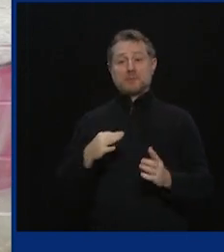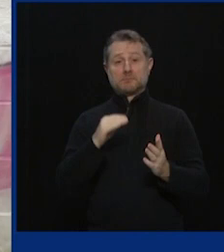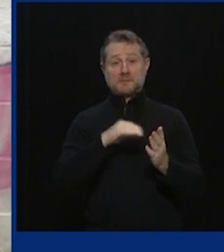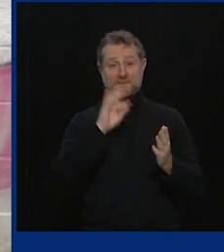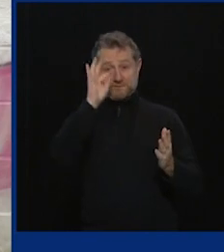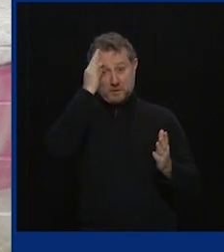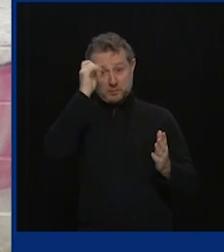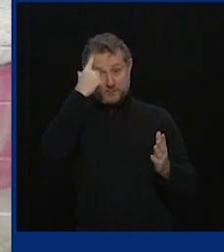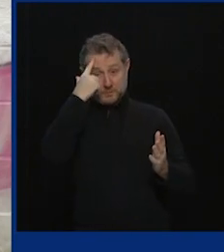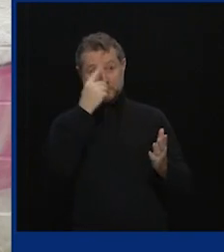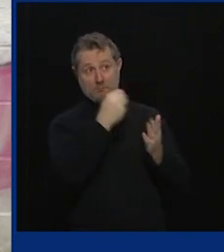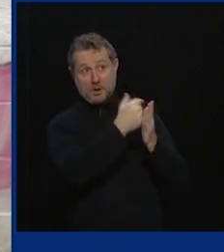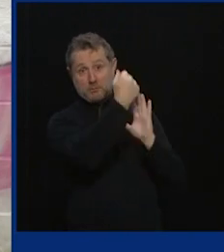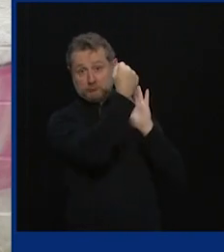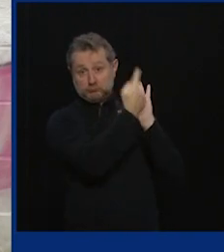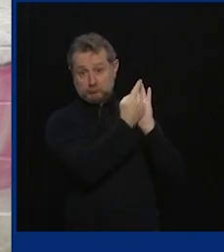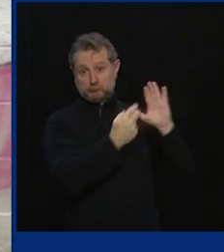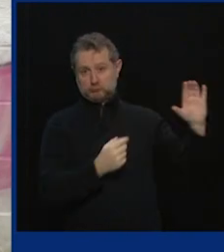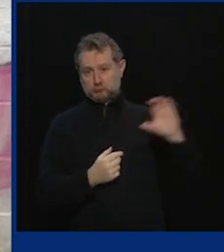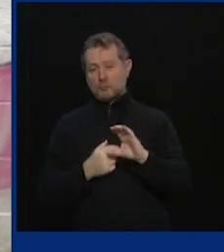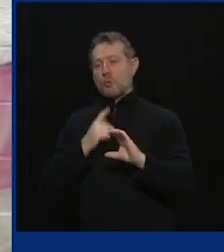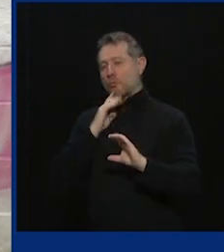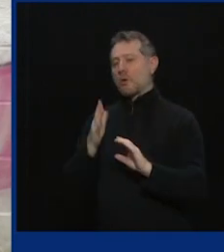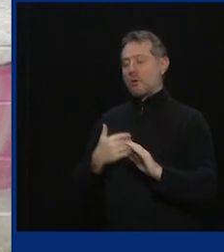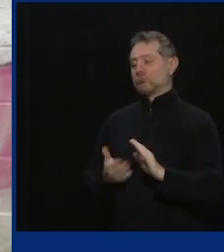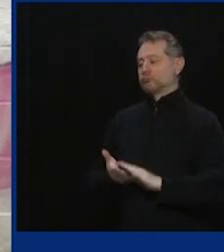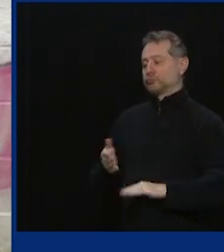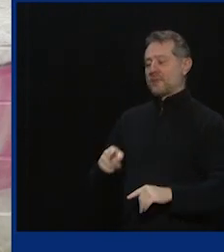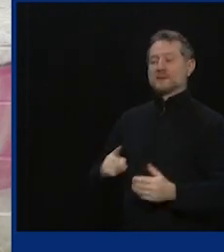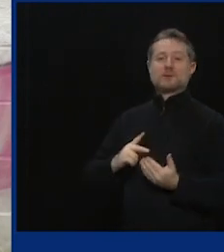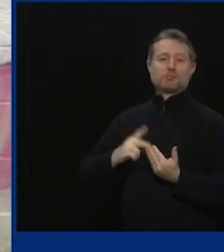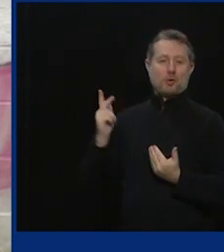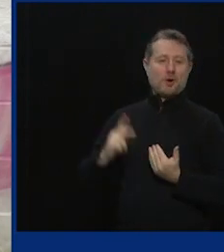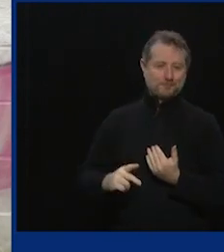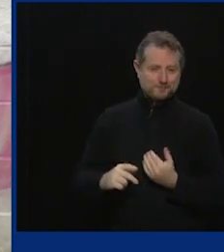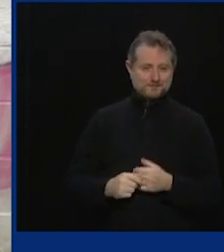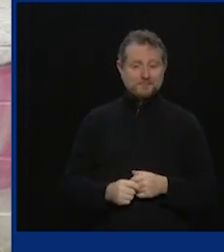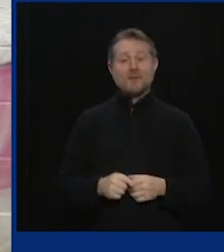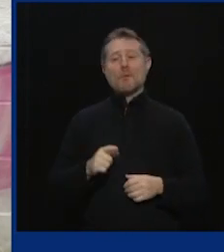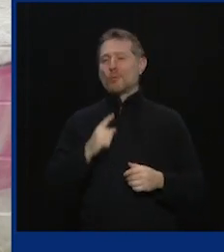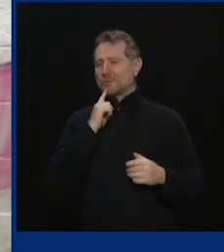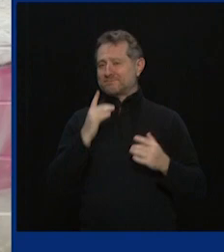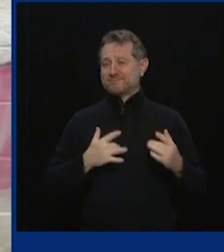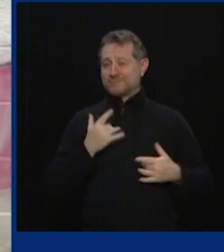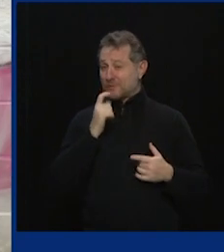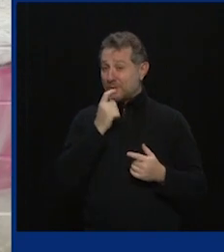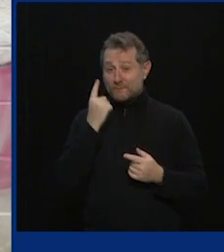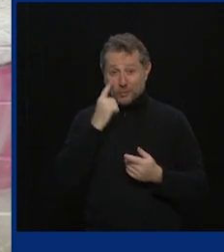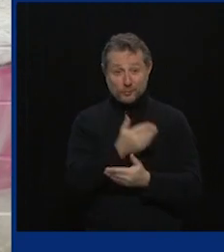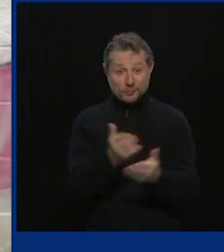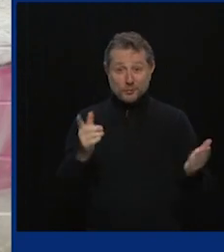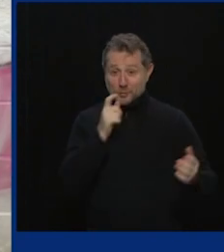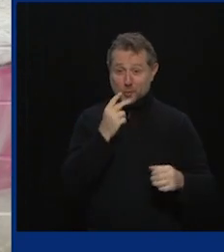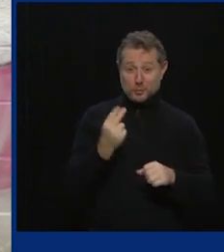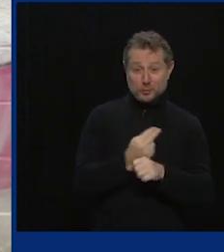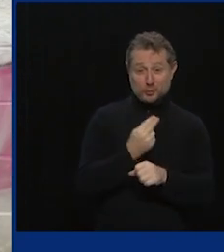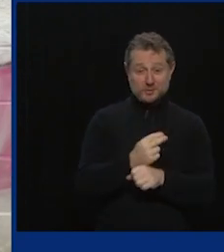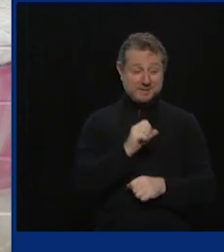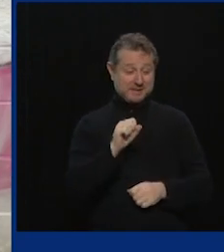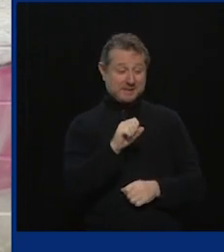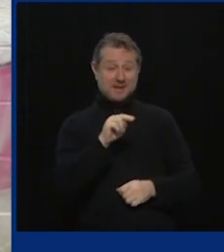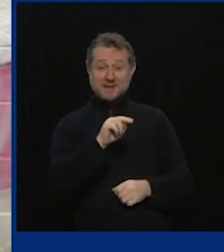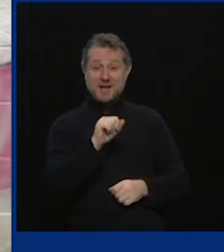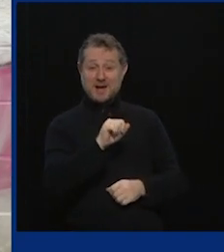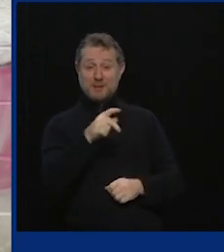meals program. It is not only exciting for constituents who utilize SNAP benefits, but for the